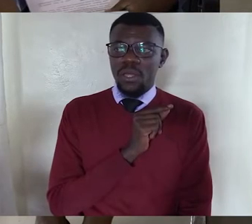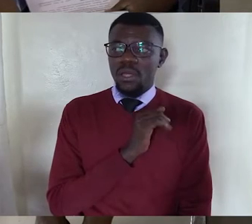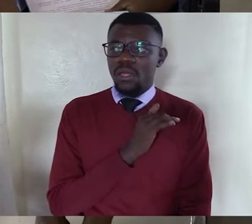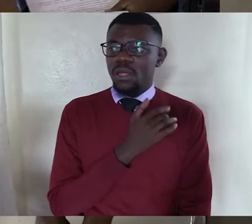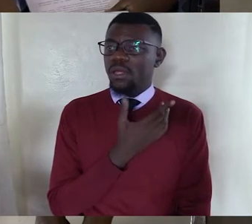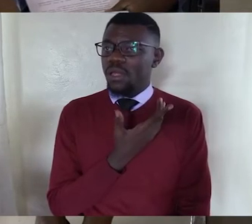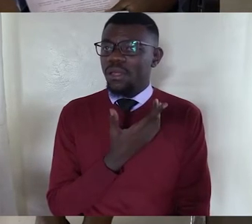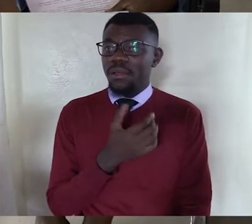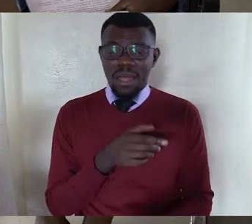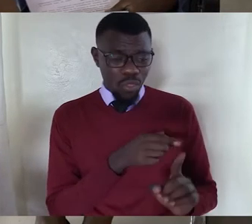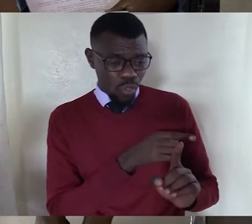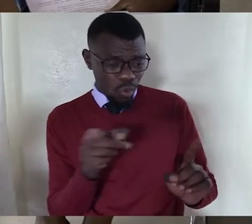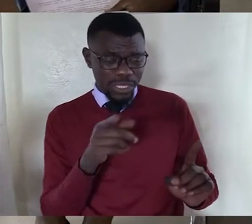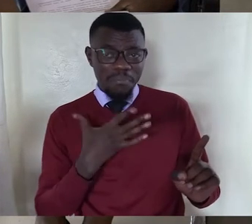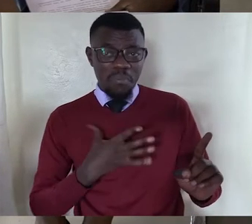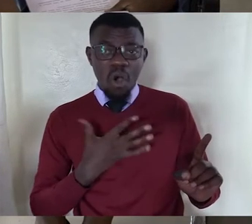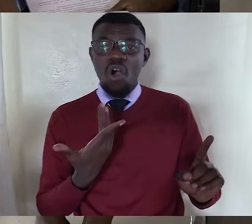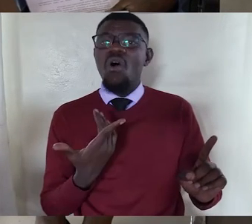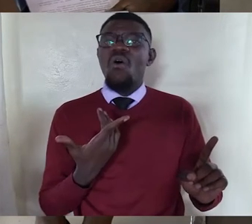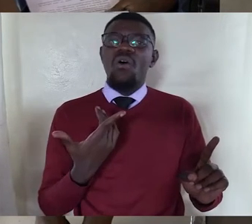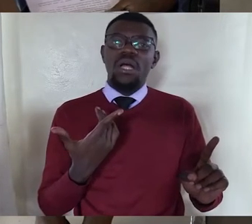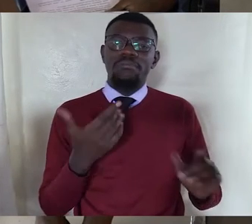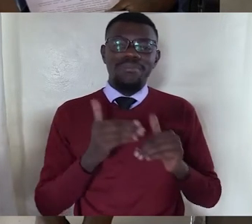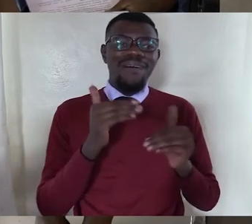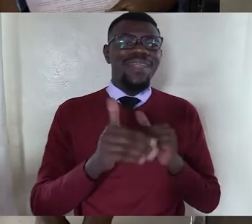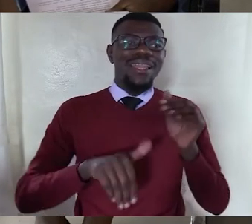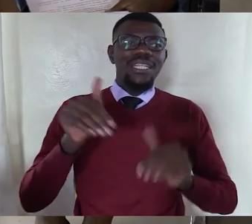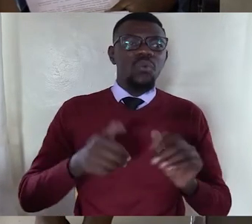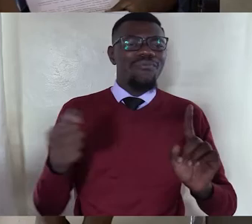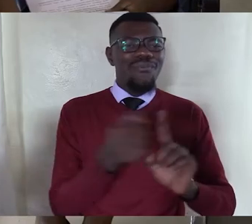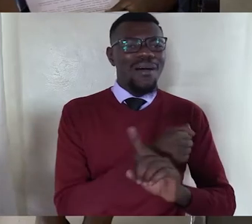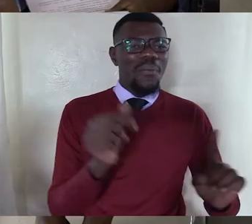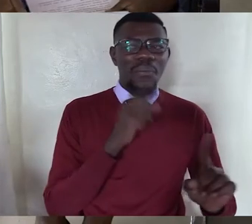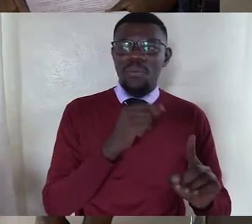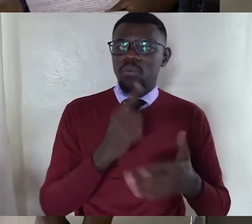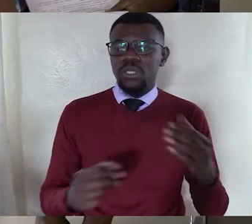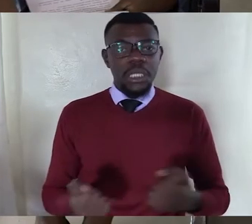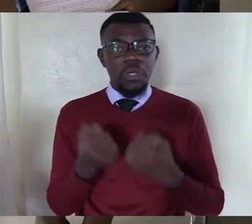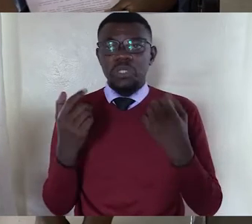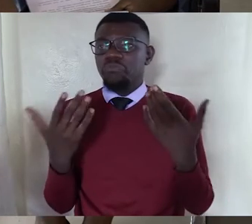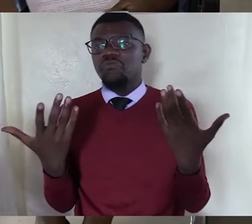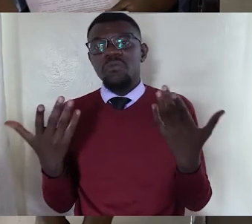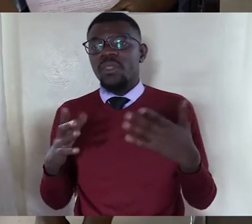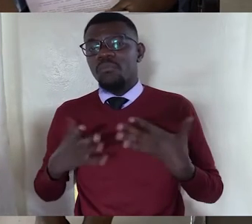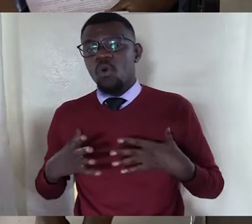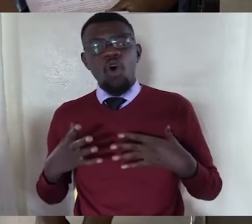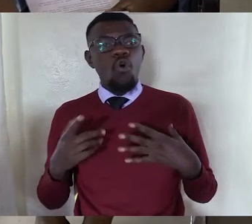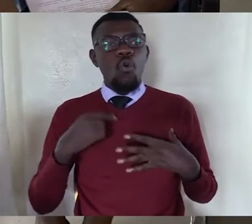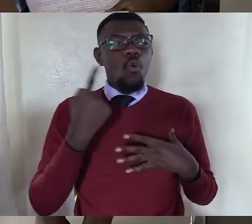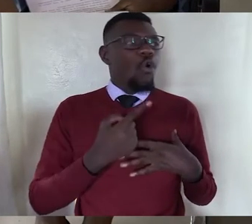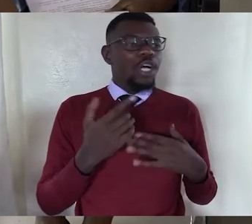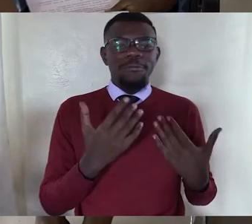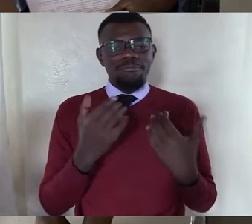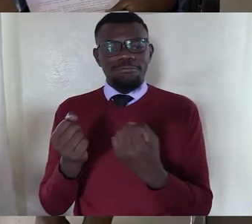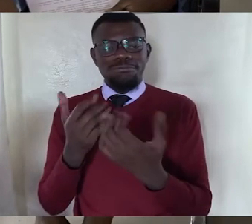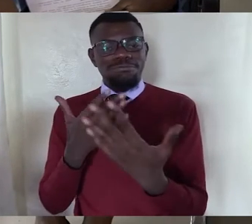about the victims of post-election. What has happened? Has there anyone been put into account? And I